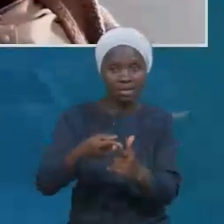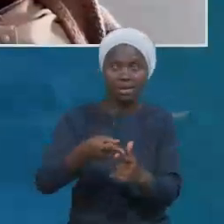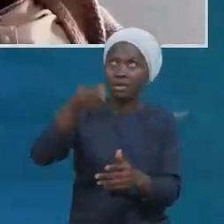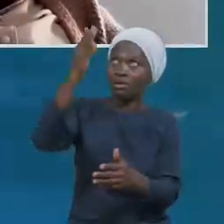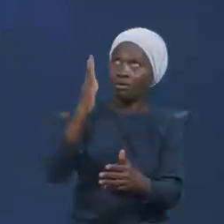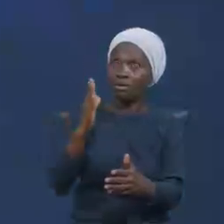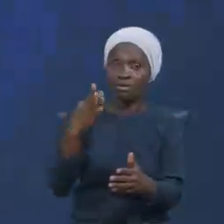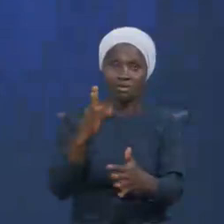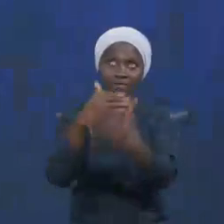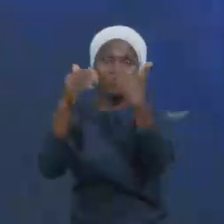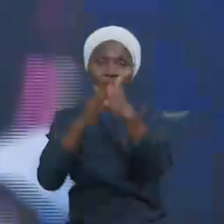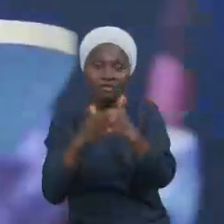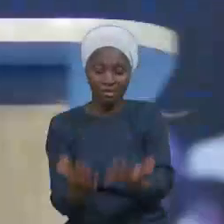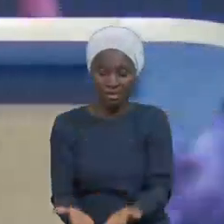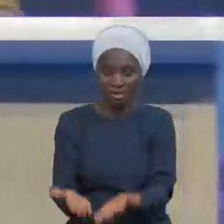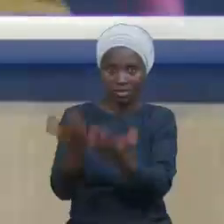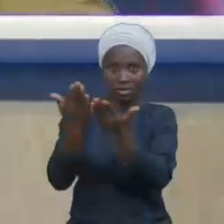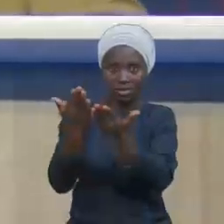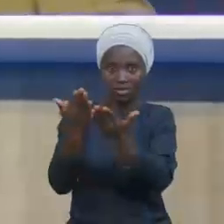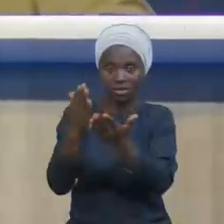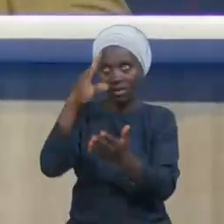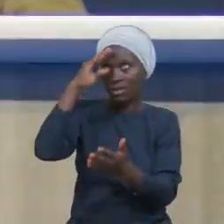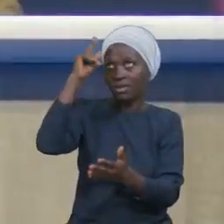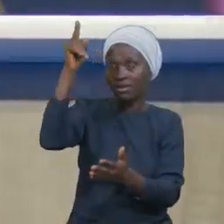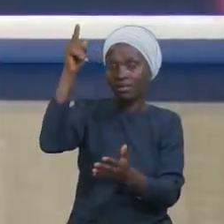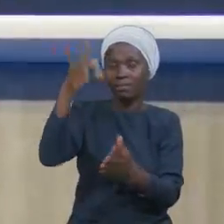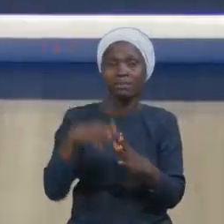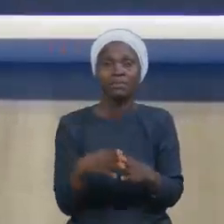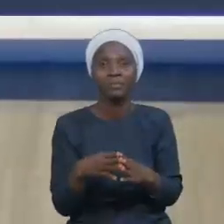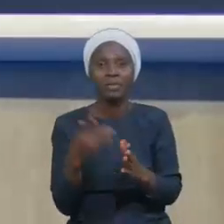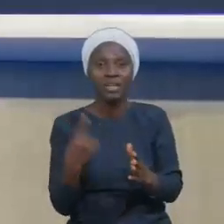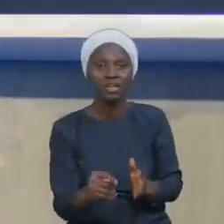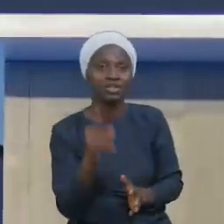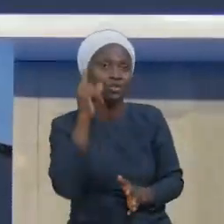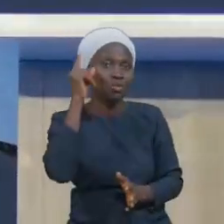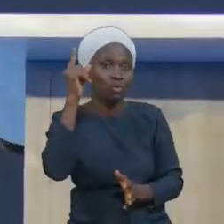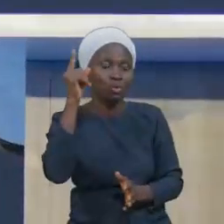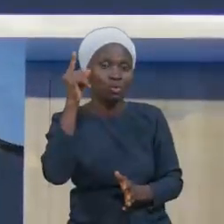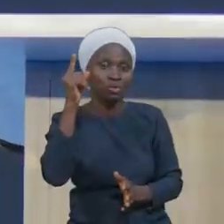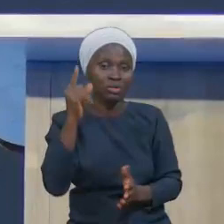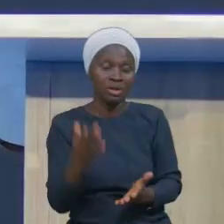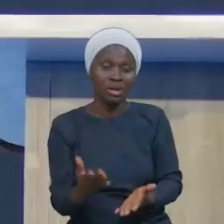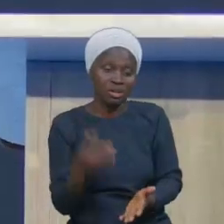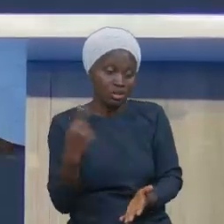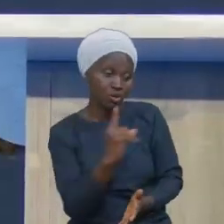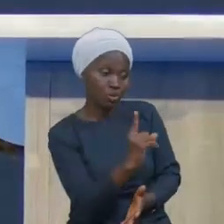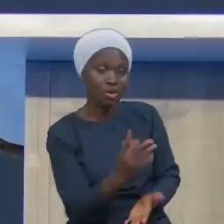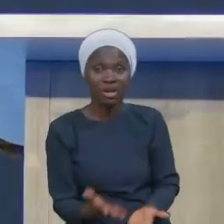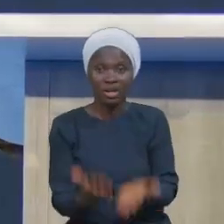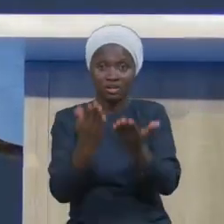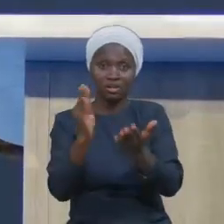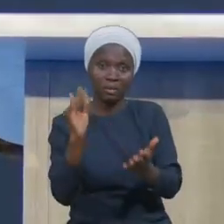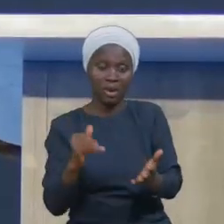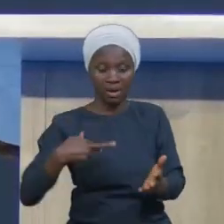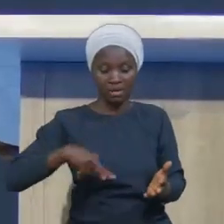God of heaven, exalts him. The one exalted by religion, my religion,